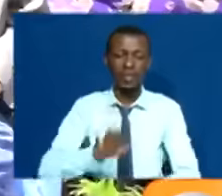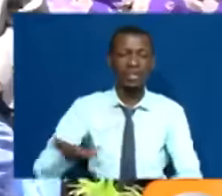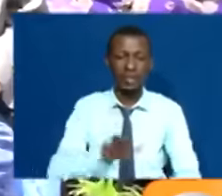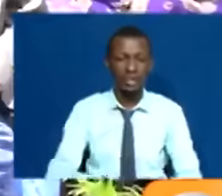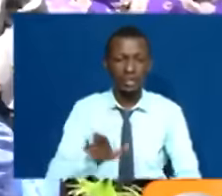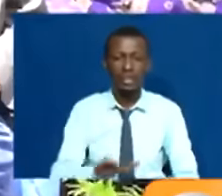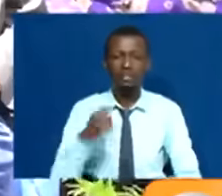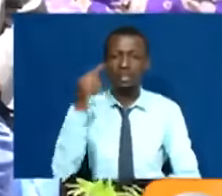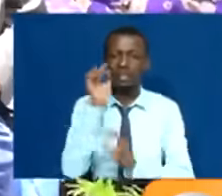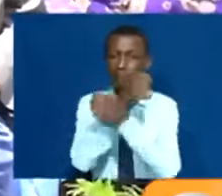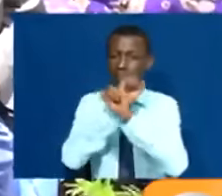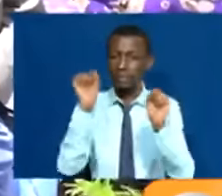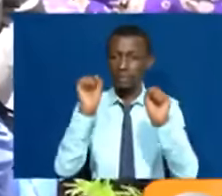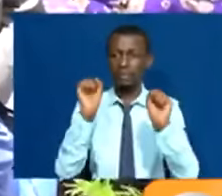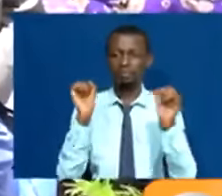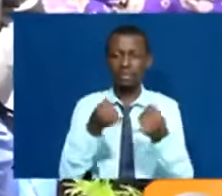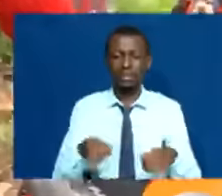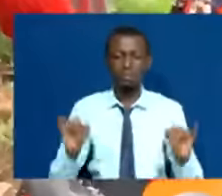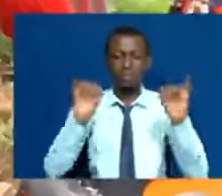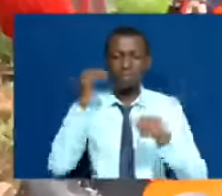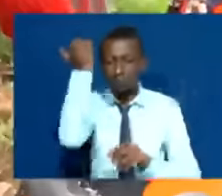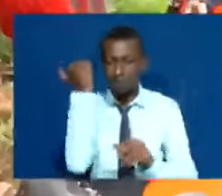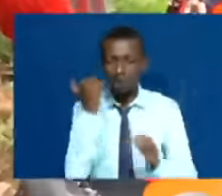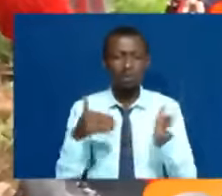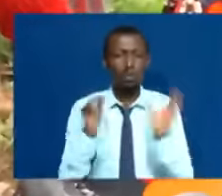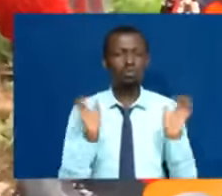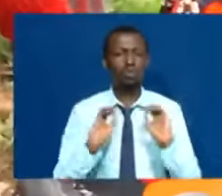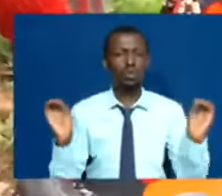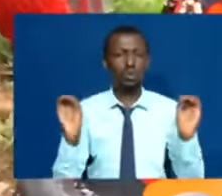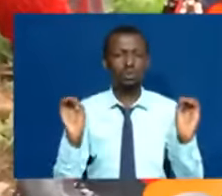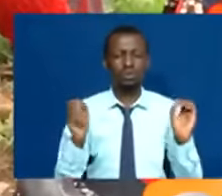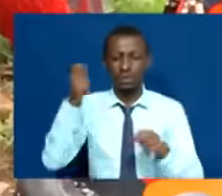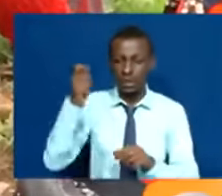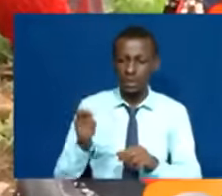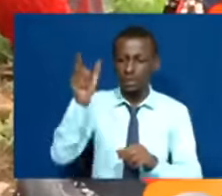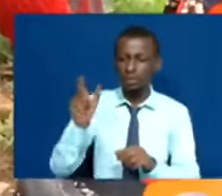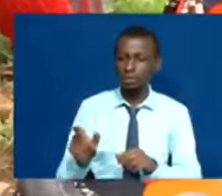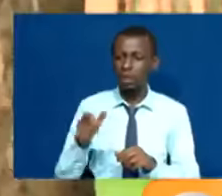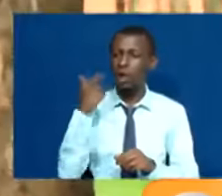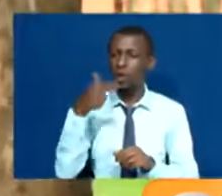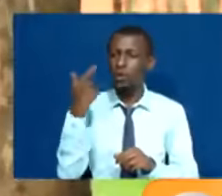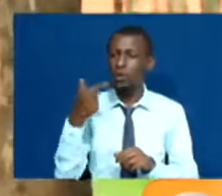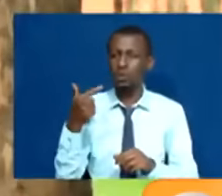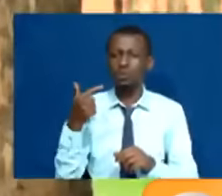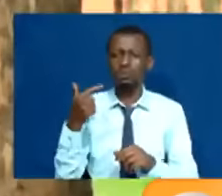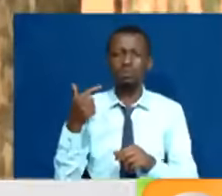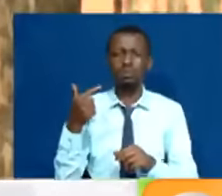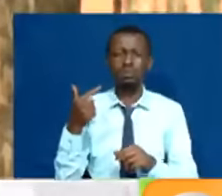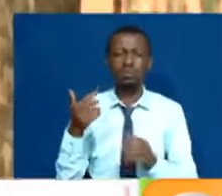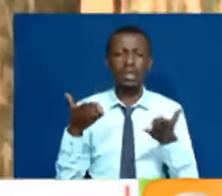implored the president not to interfere with the independence of the judiciary by threatening judges who injunct parliament. Tunakuomba